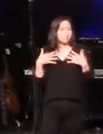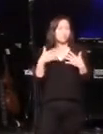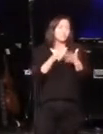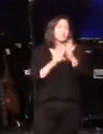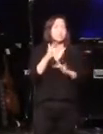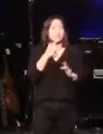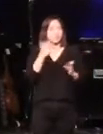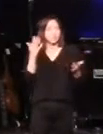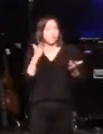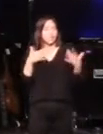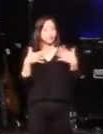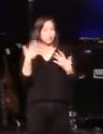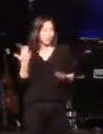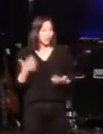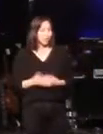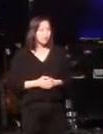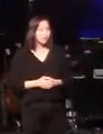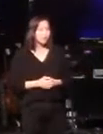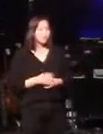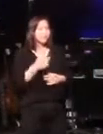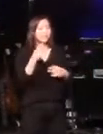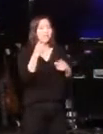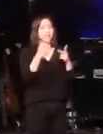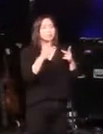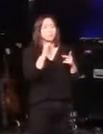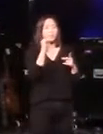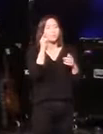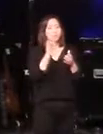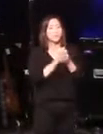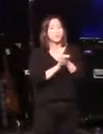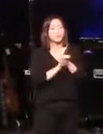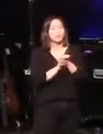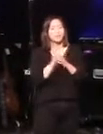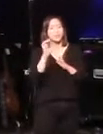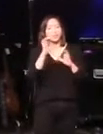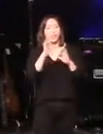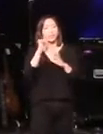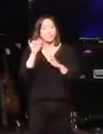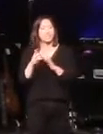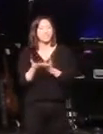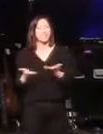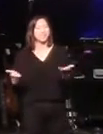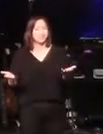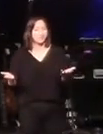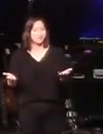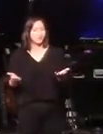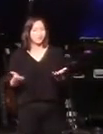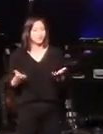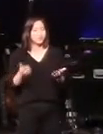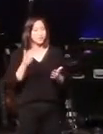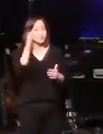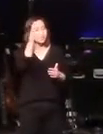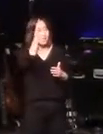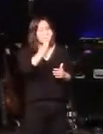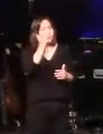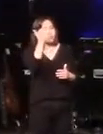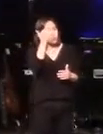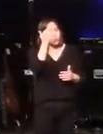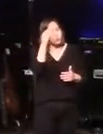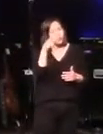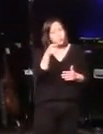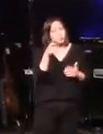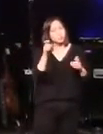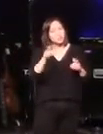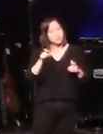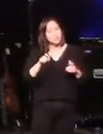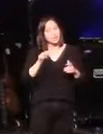the Gentiles seek after all these things, and your heavenly Father knows that you need them all. Listen to me. Your heavenly